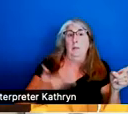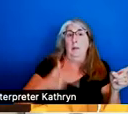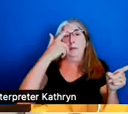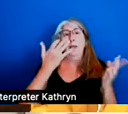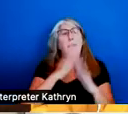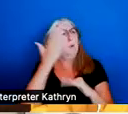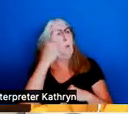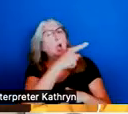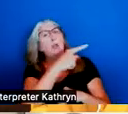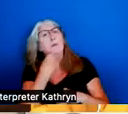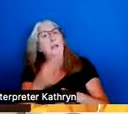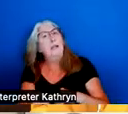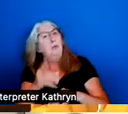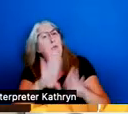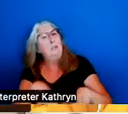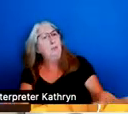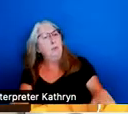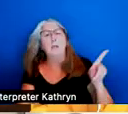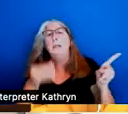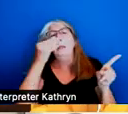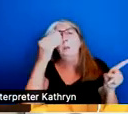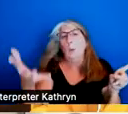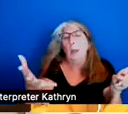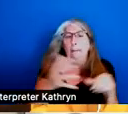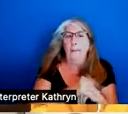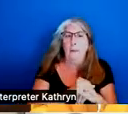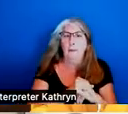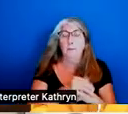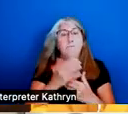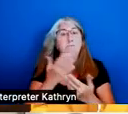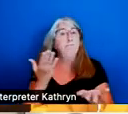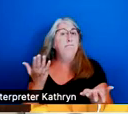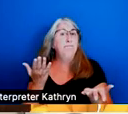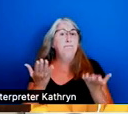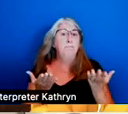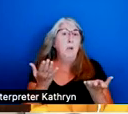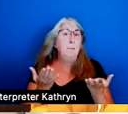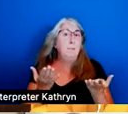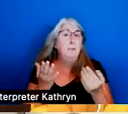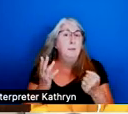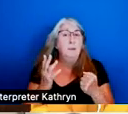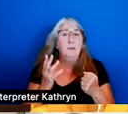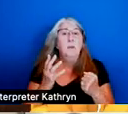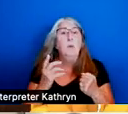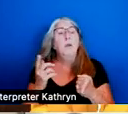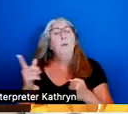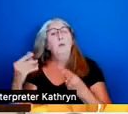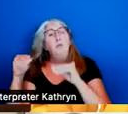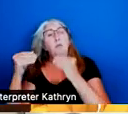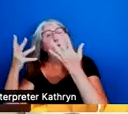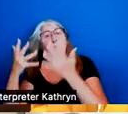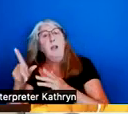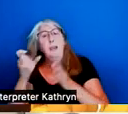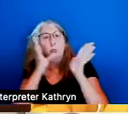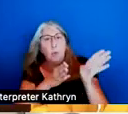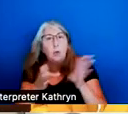why are you saying this in front of the kids? But he didn't care. Perhaps when I come from the store, I have to organize the